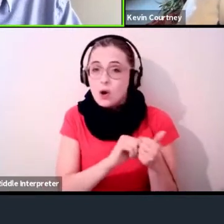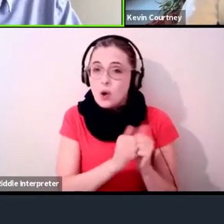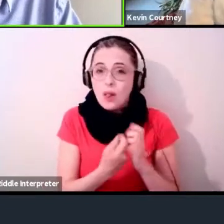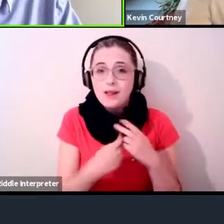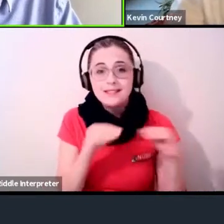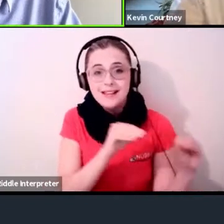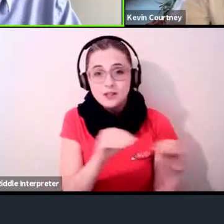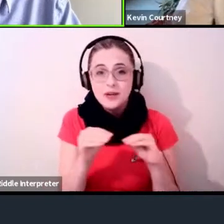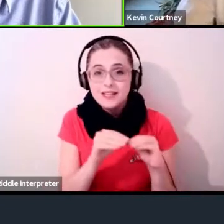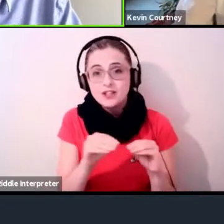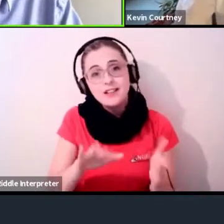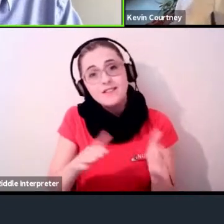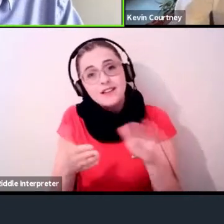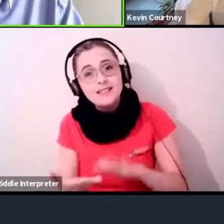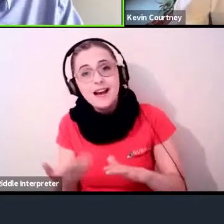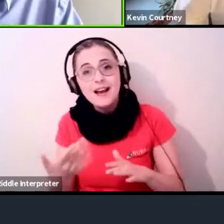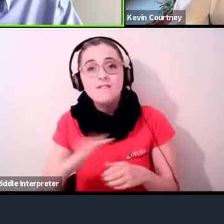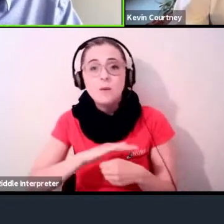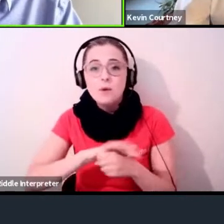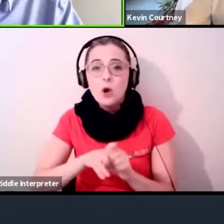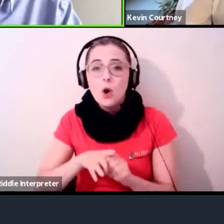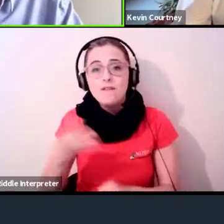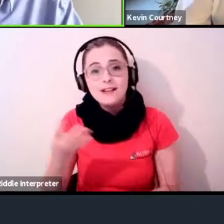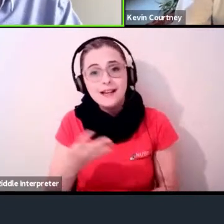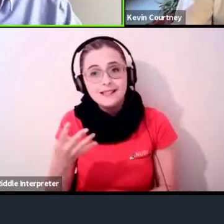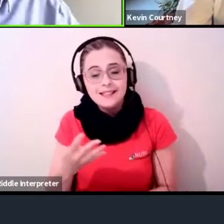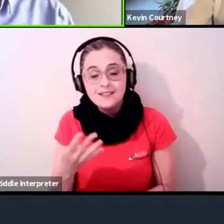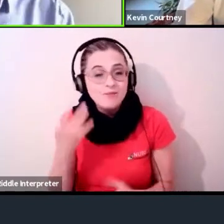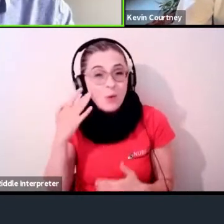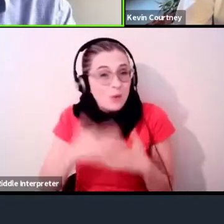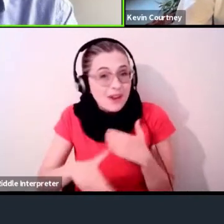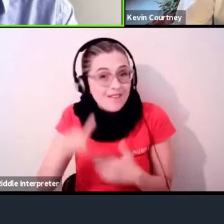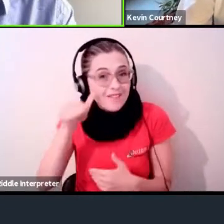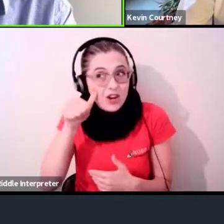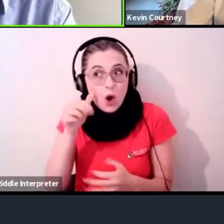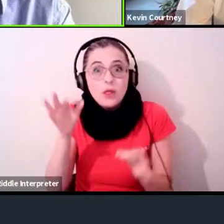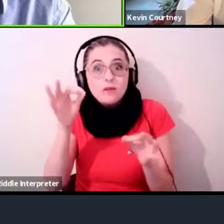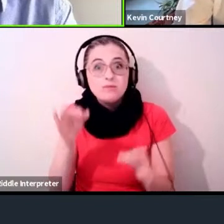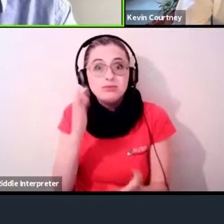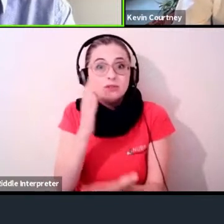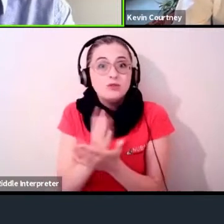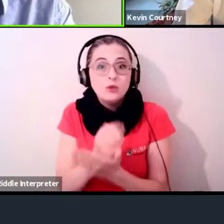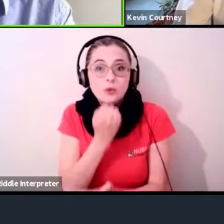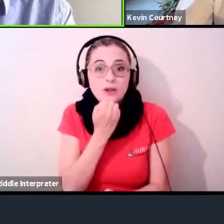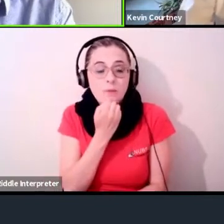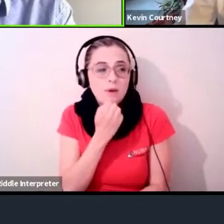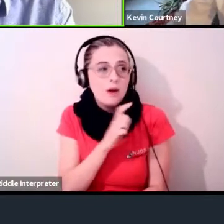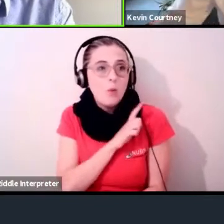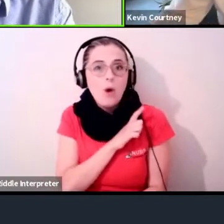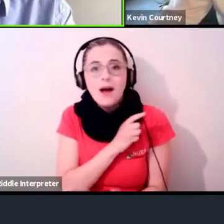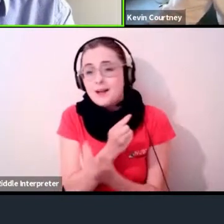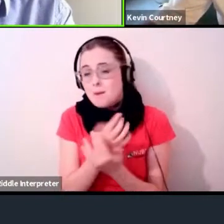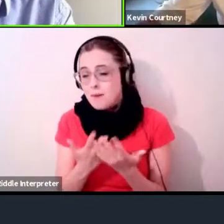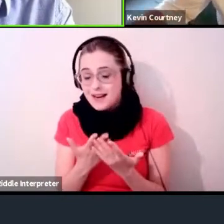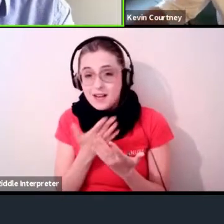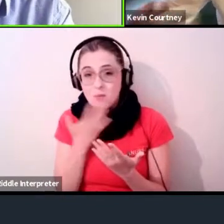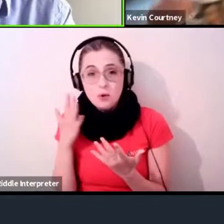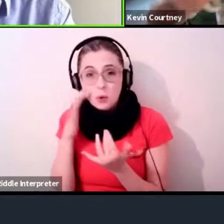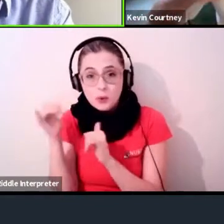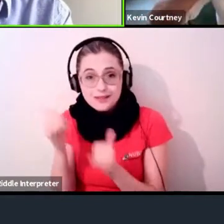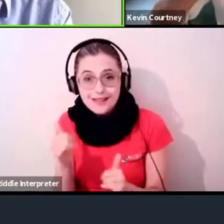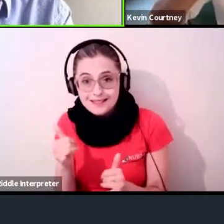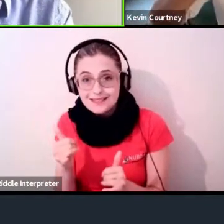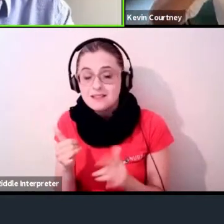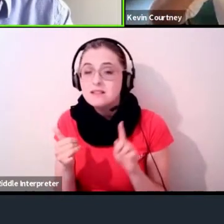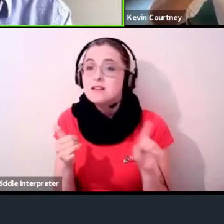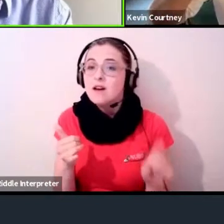from COVID-19. We will never know the true number because many weren't tested, hospitalised or recorded and reported